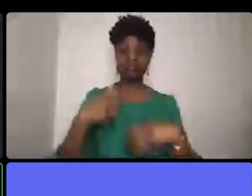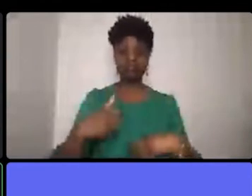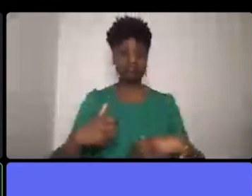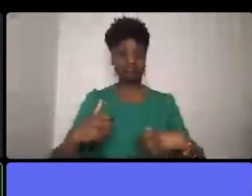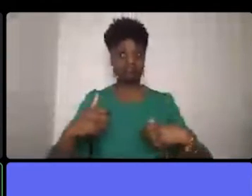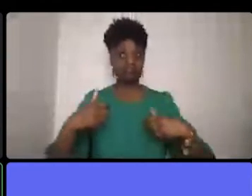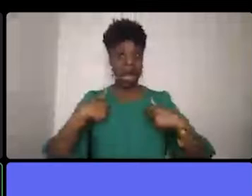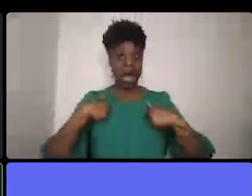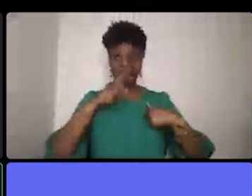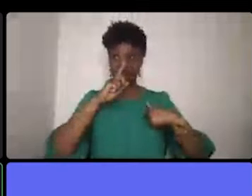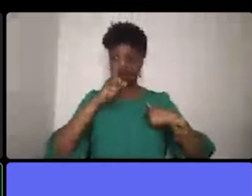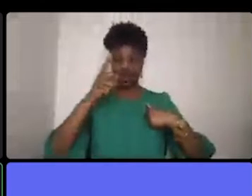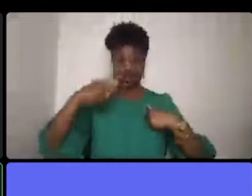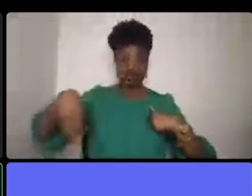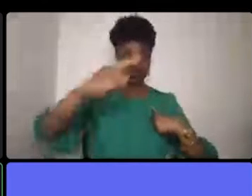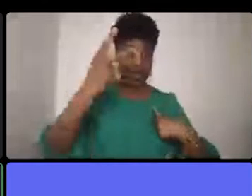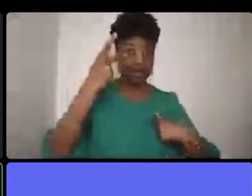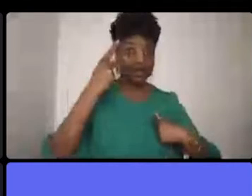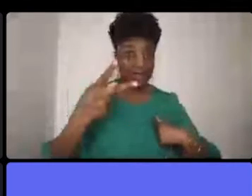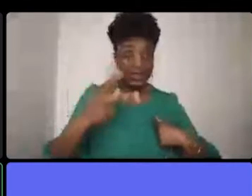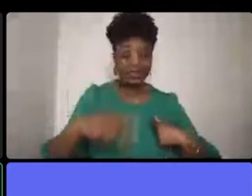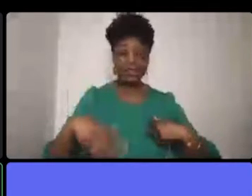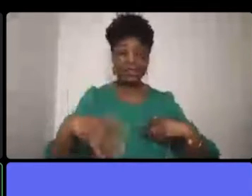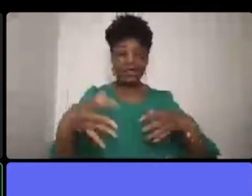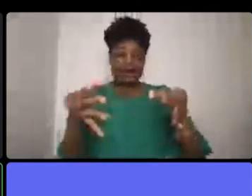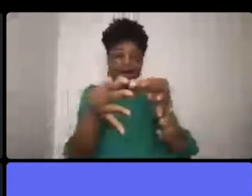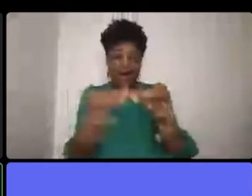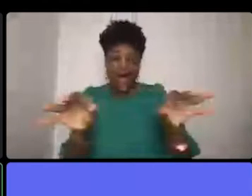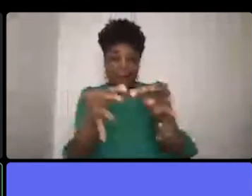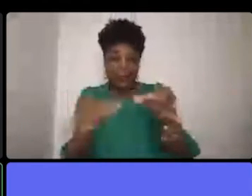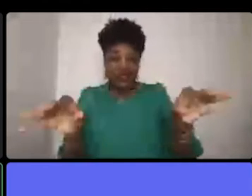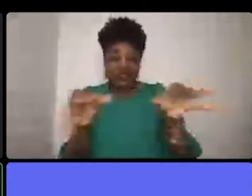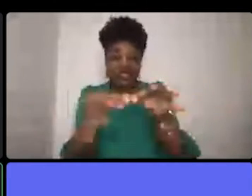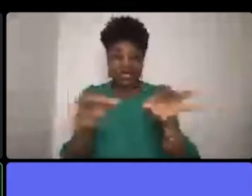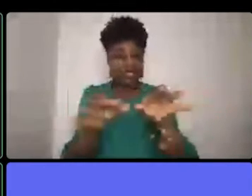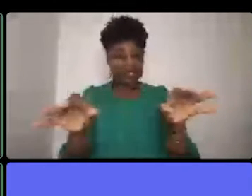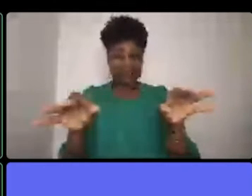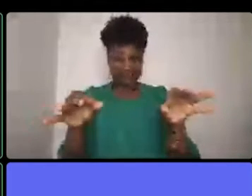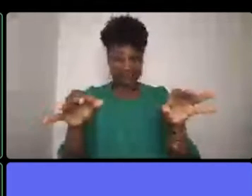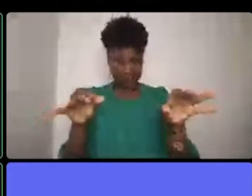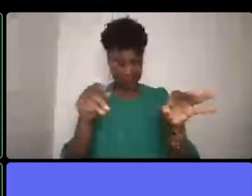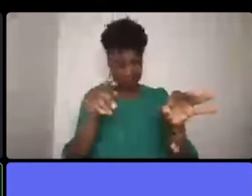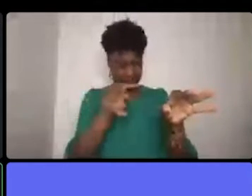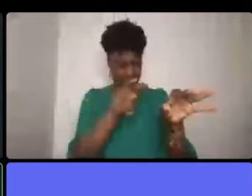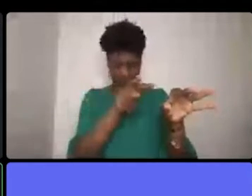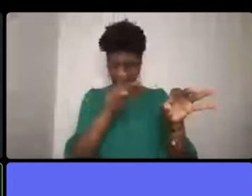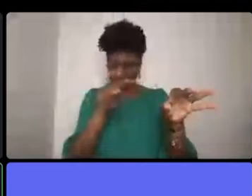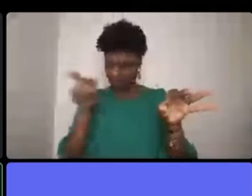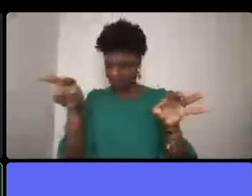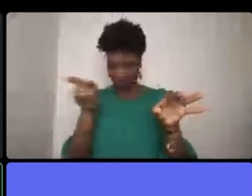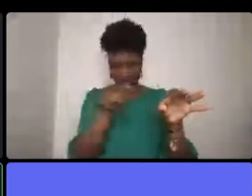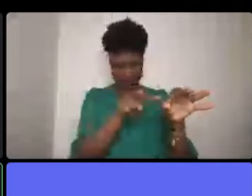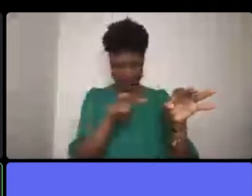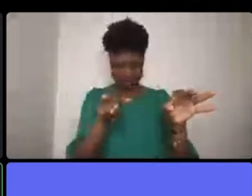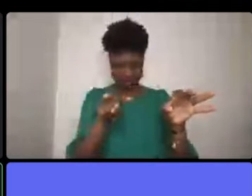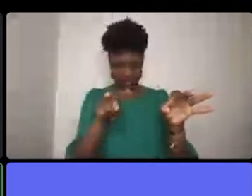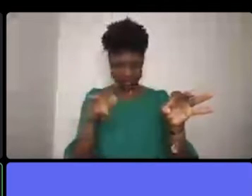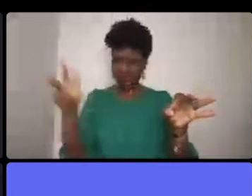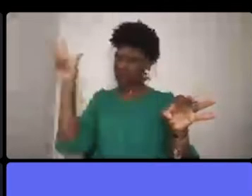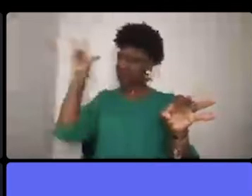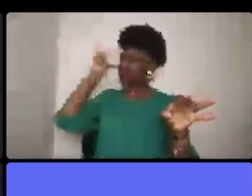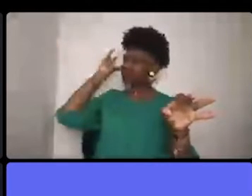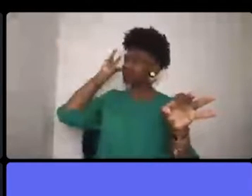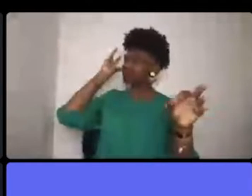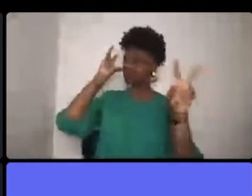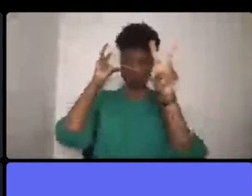where some captions or some subtitles, you know, what you hear and what the Words. subtitles actually show completely